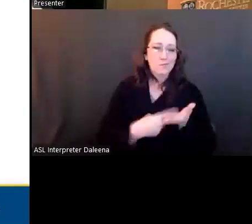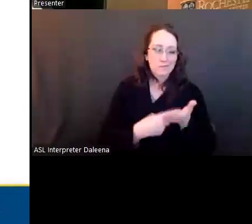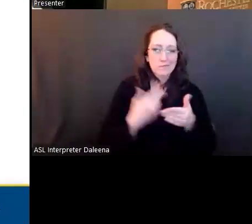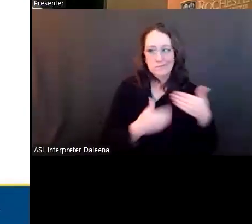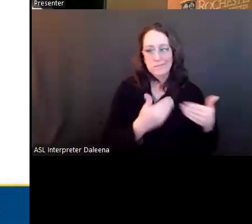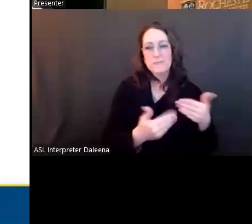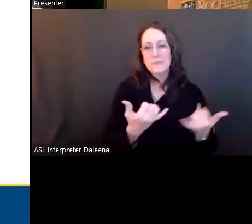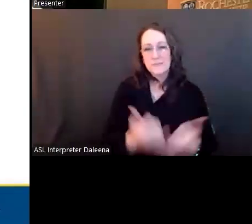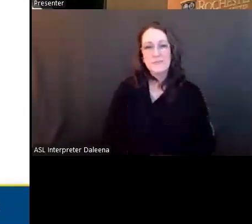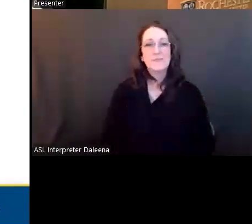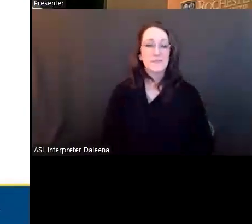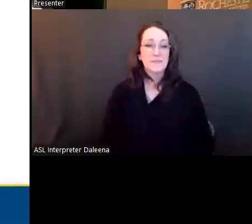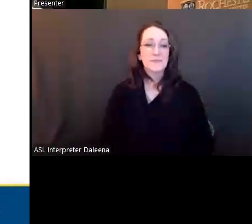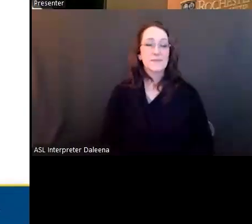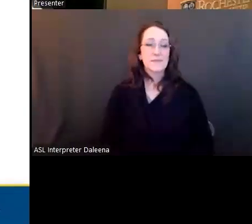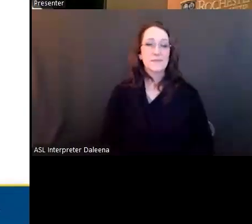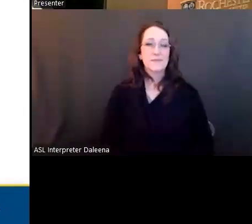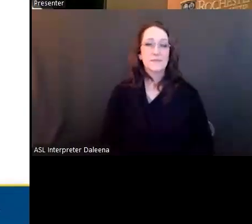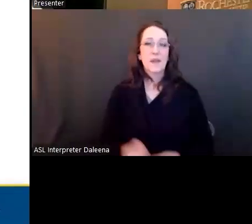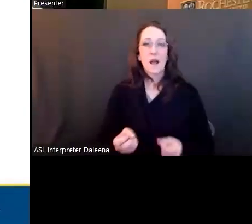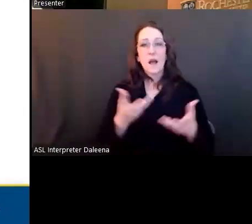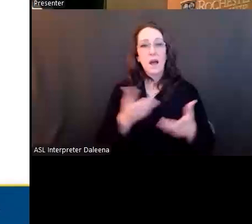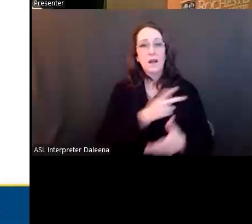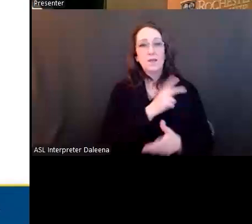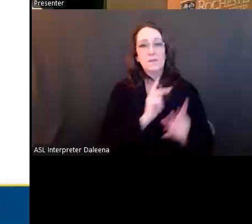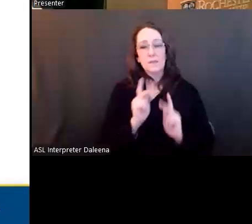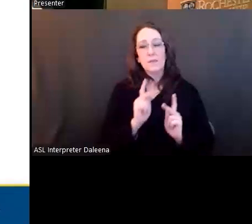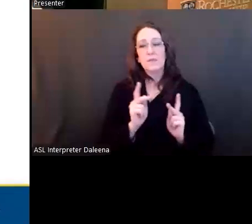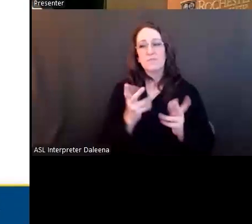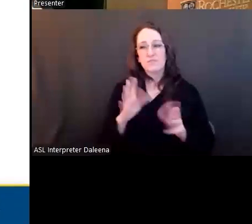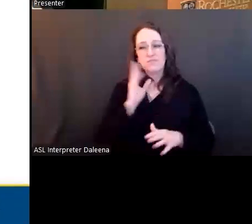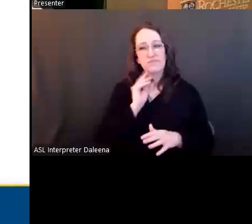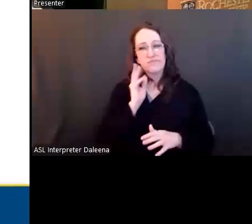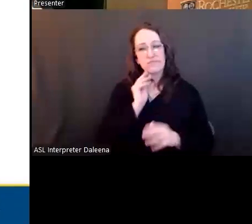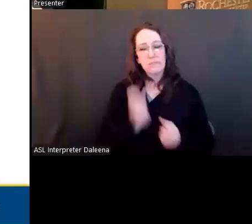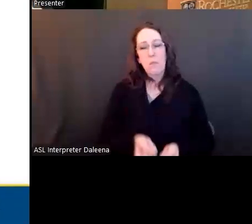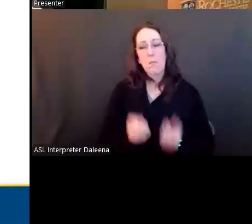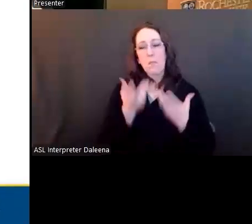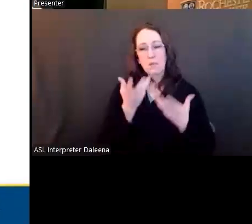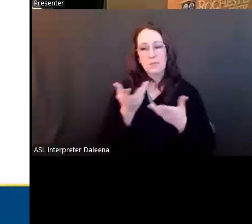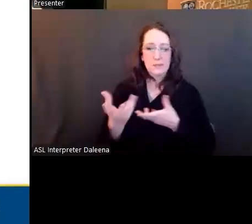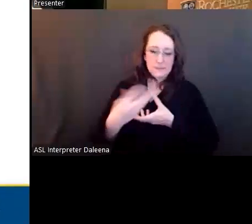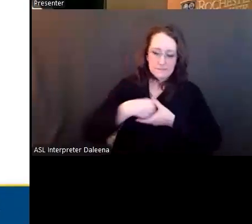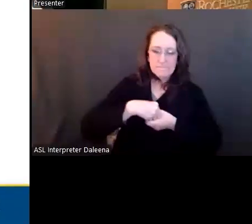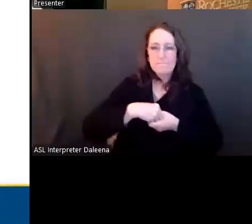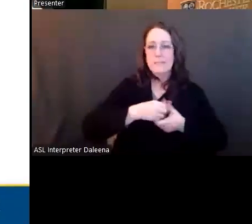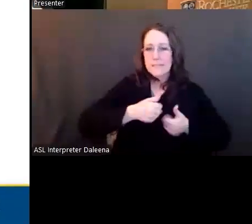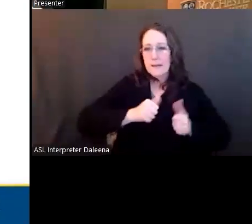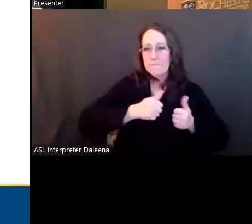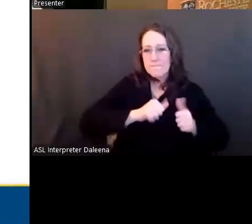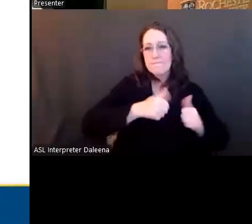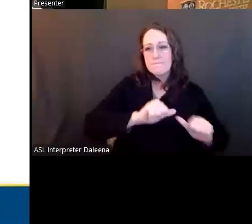way. A lot of our folks have had multiple engagement attempts at